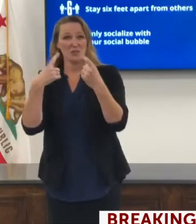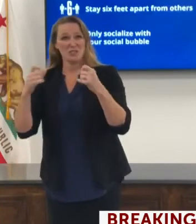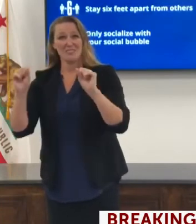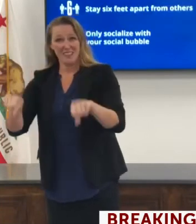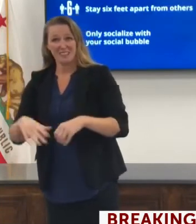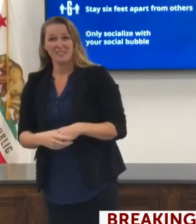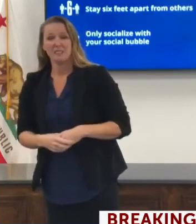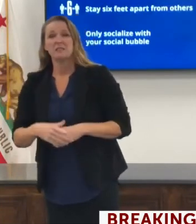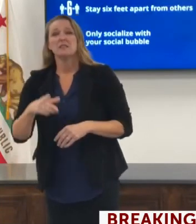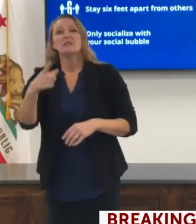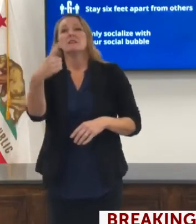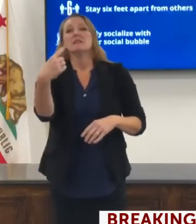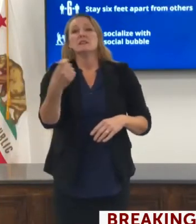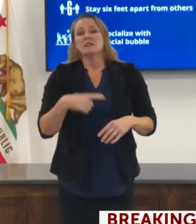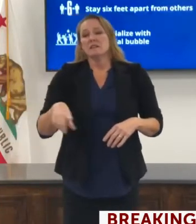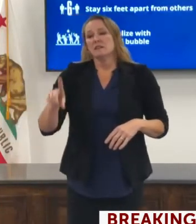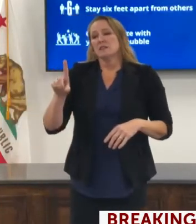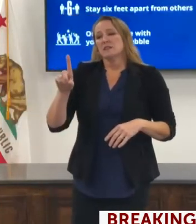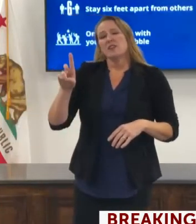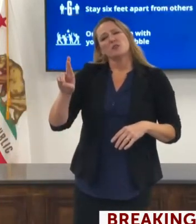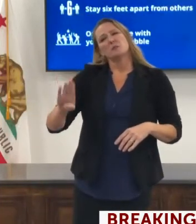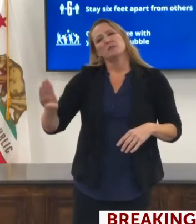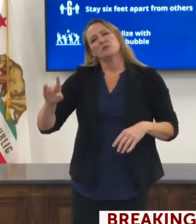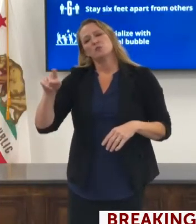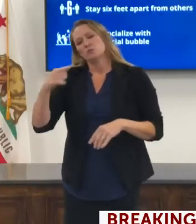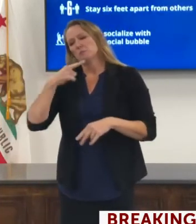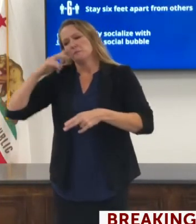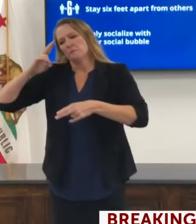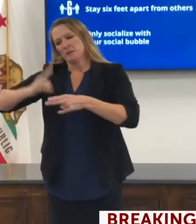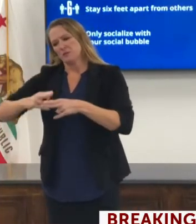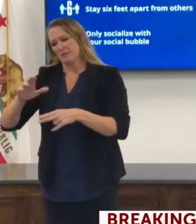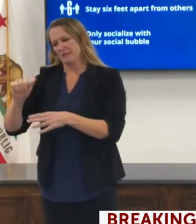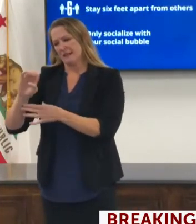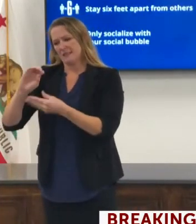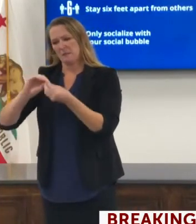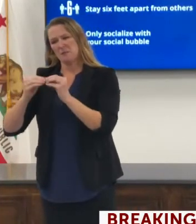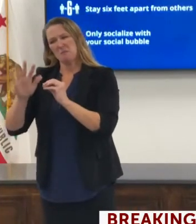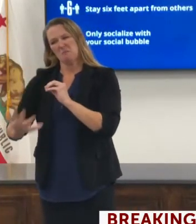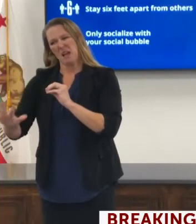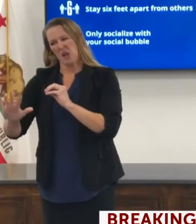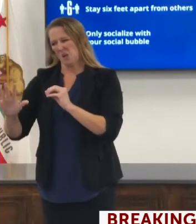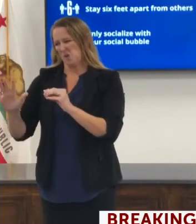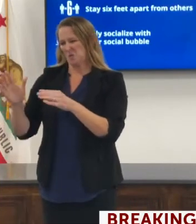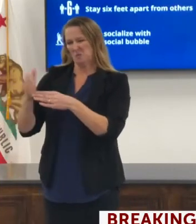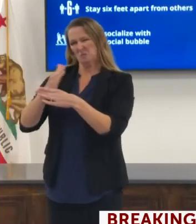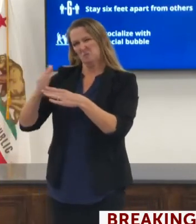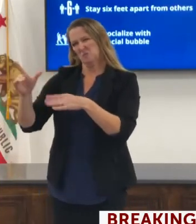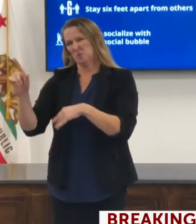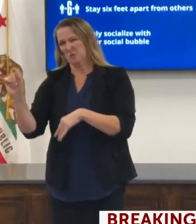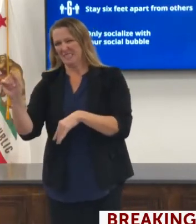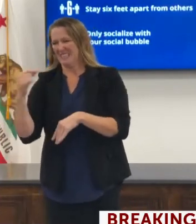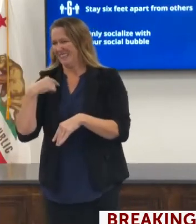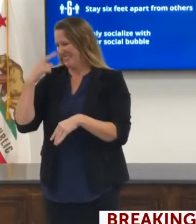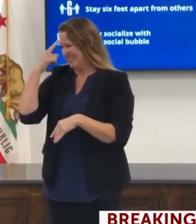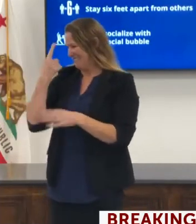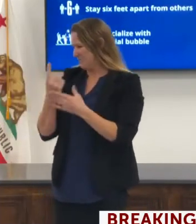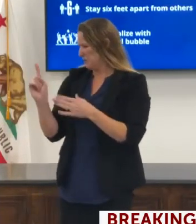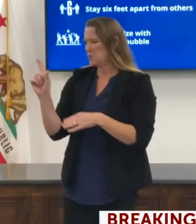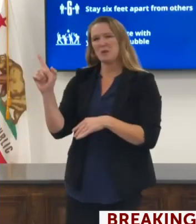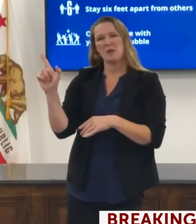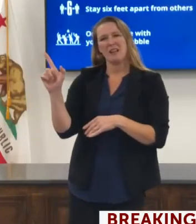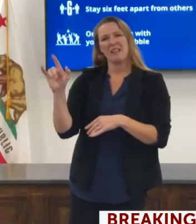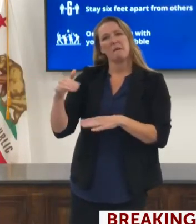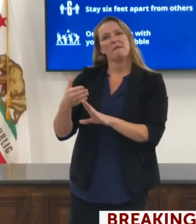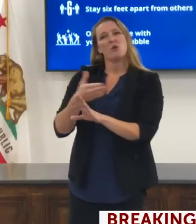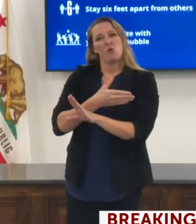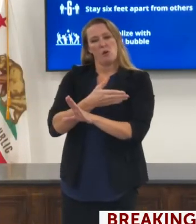Dr. Borenstein, you mentioned the case rates continue to hover around 20. I think I counted about 21 in the last week. I know I've asked this before, but to get to